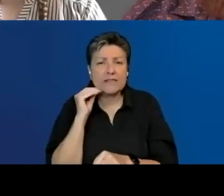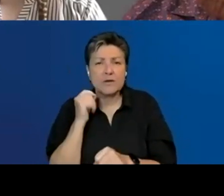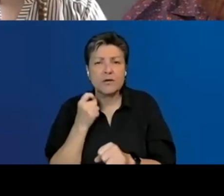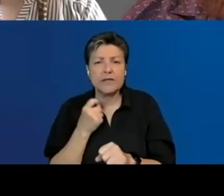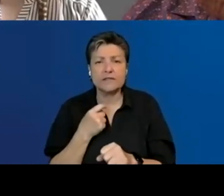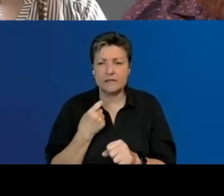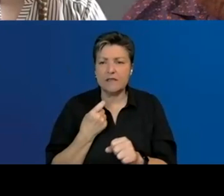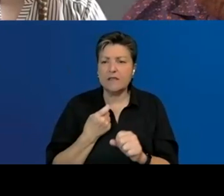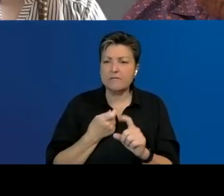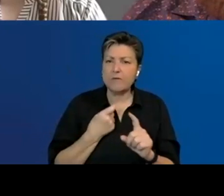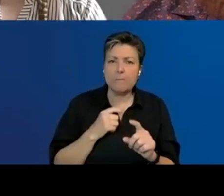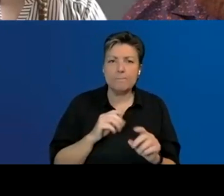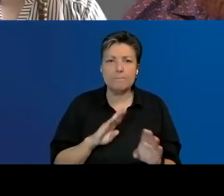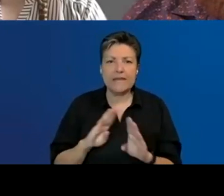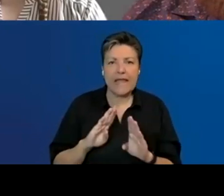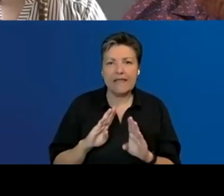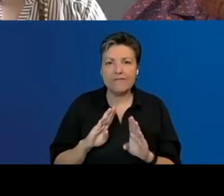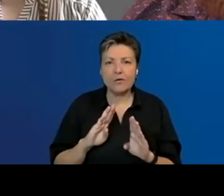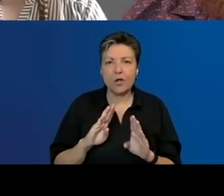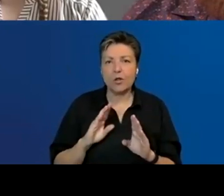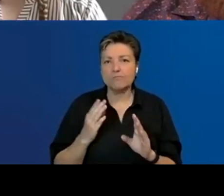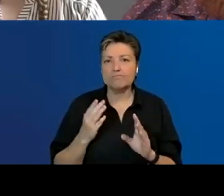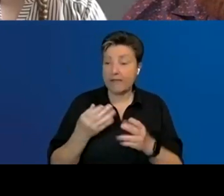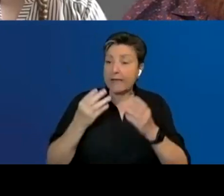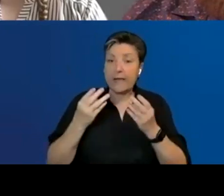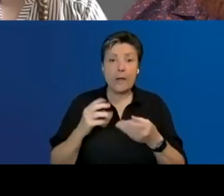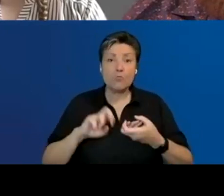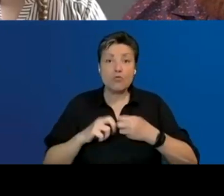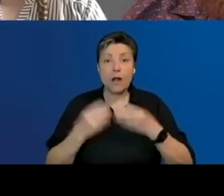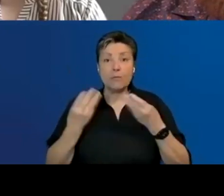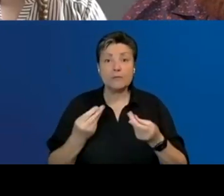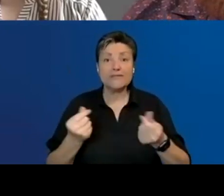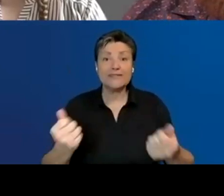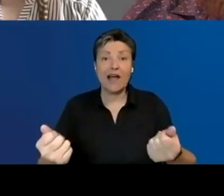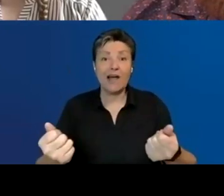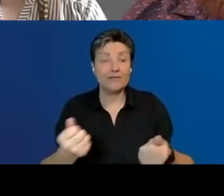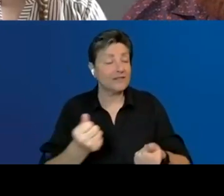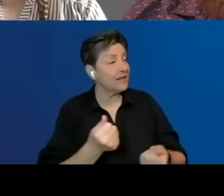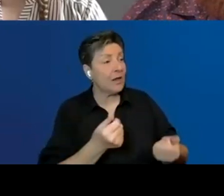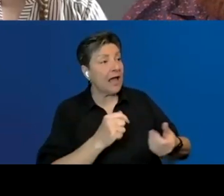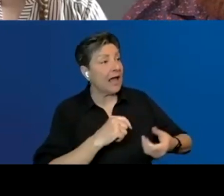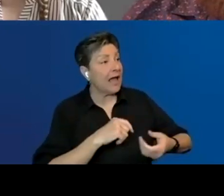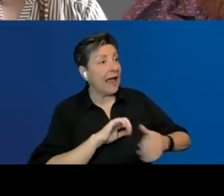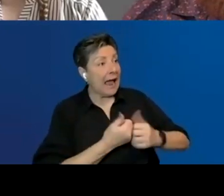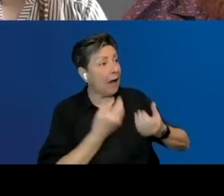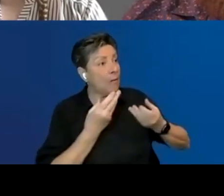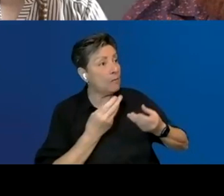So like problem solving, like tell me about a time when you problem solve, for example. Like I could talk about